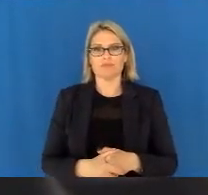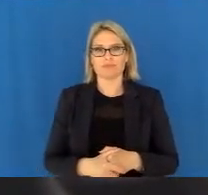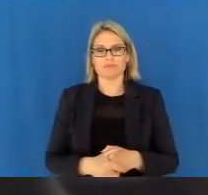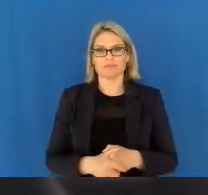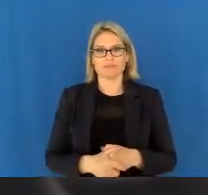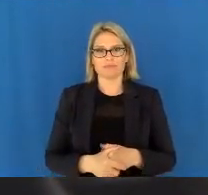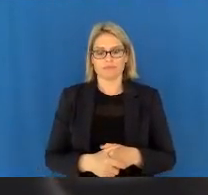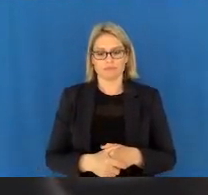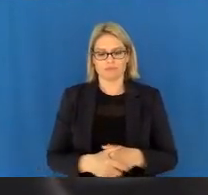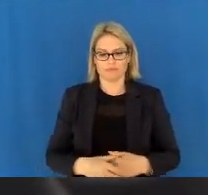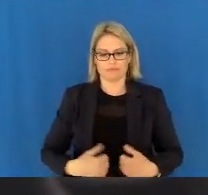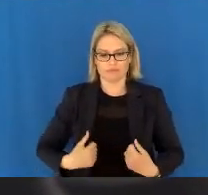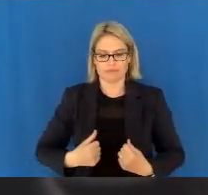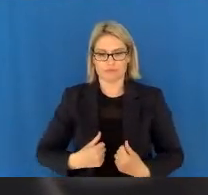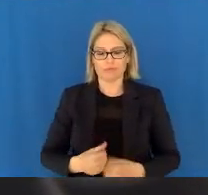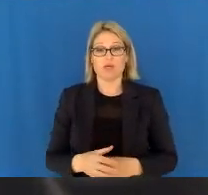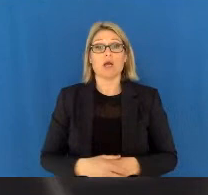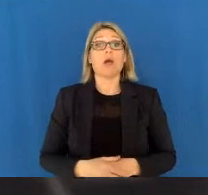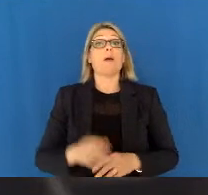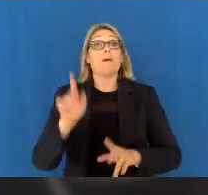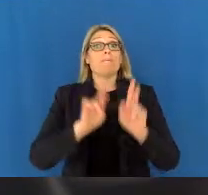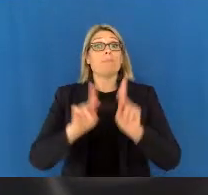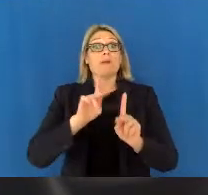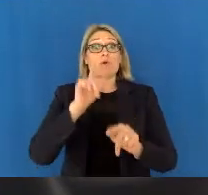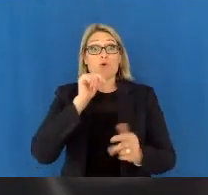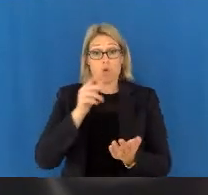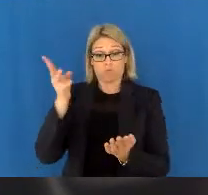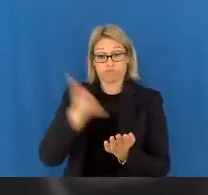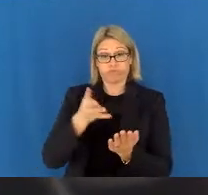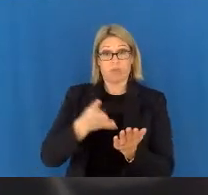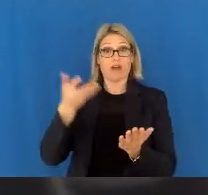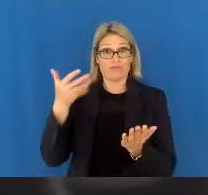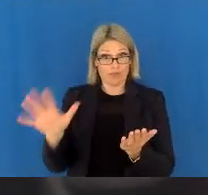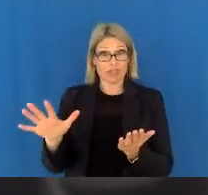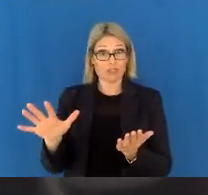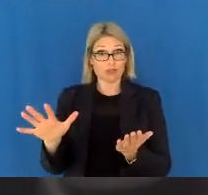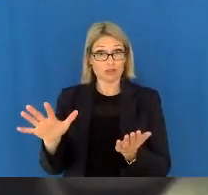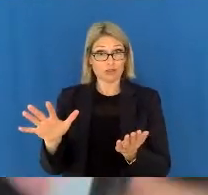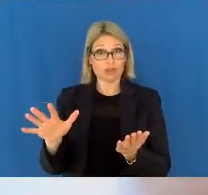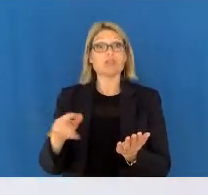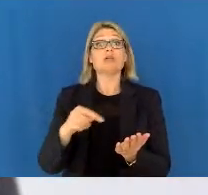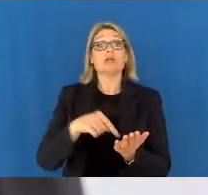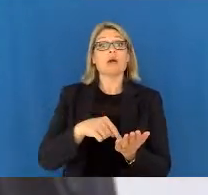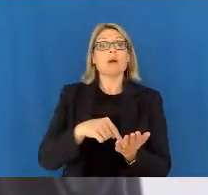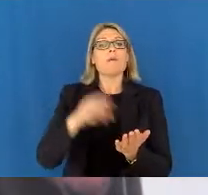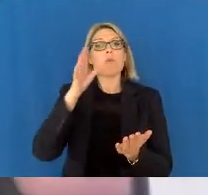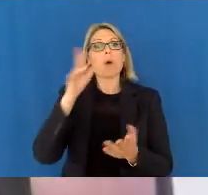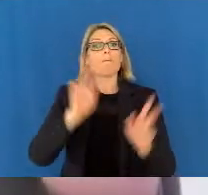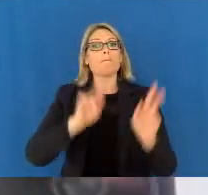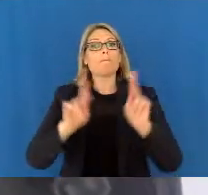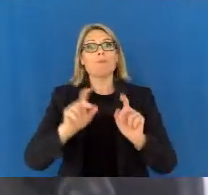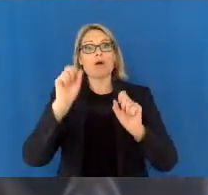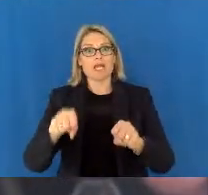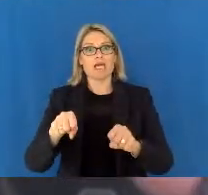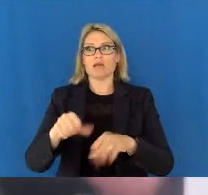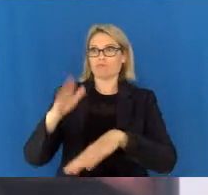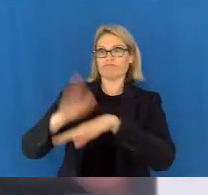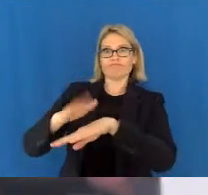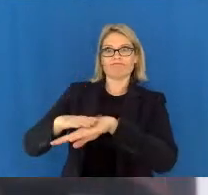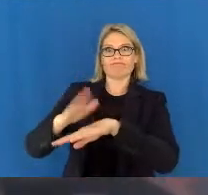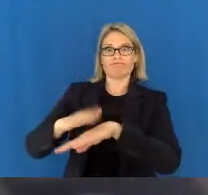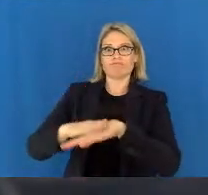Certainly that the more people who have the app, more people will be able to be notified.